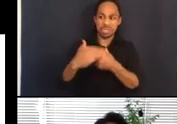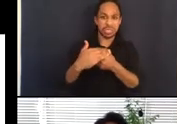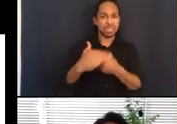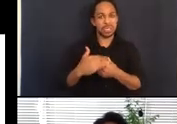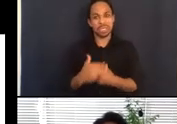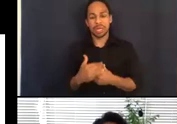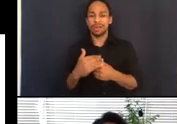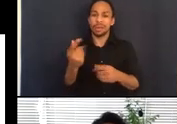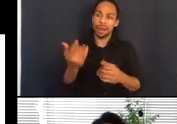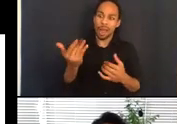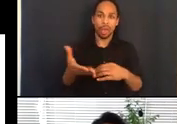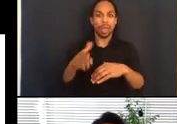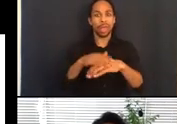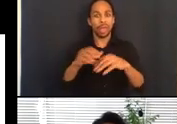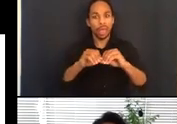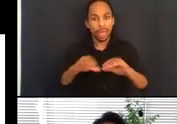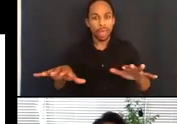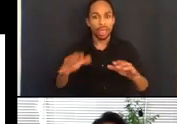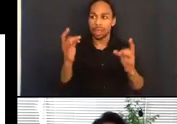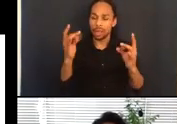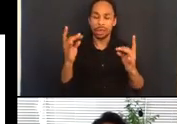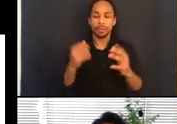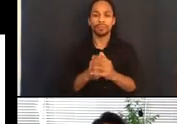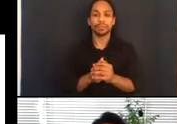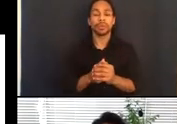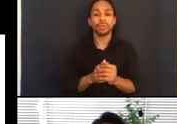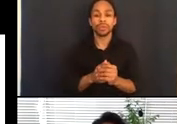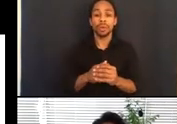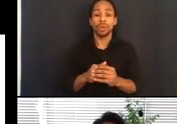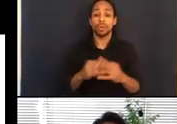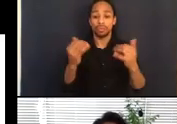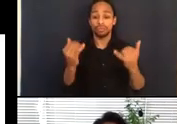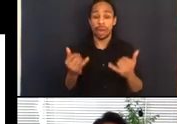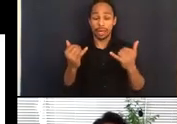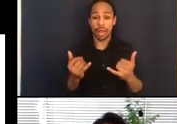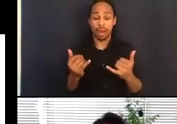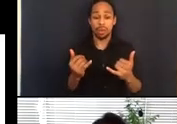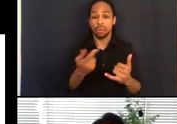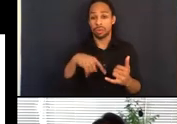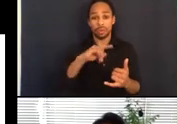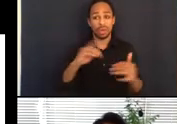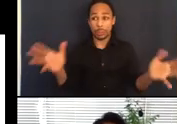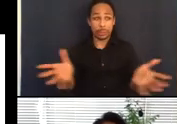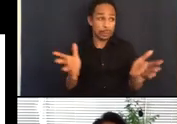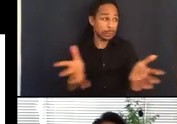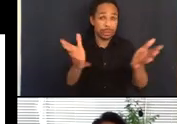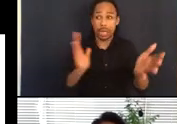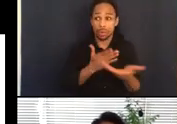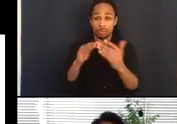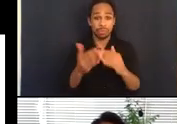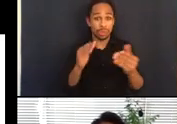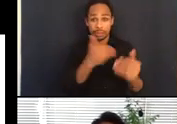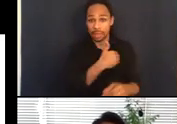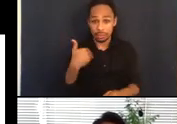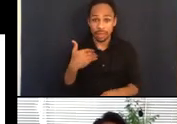organizing and creating meaningful roles for our society, mobilizing community members. We've been doing this work for years, and what we're trying to do